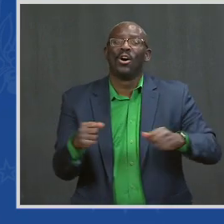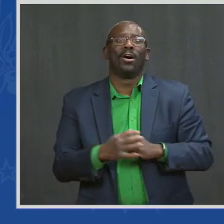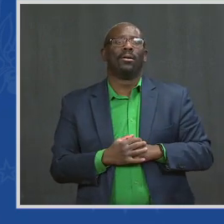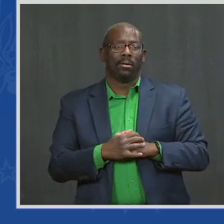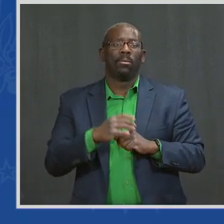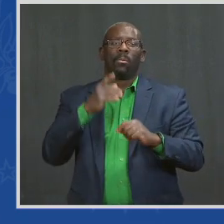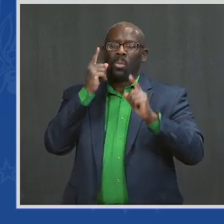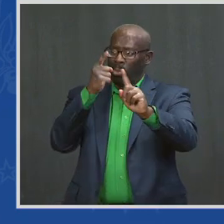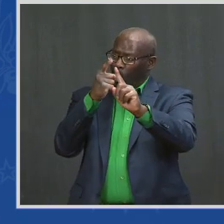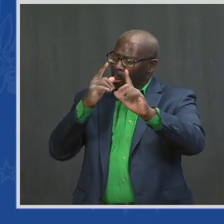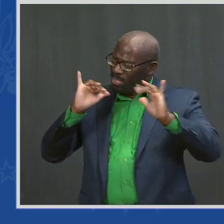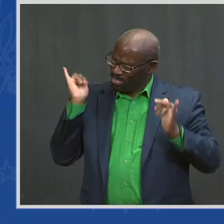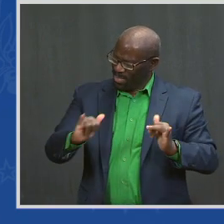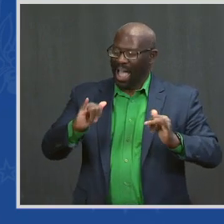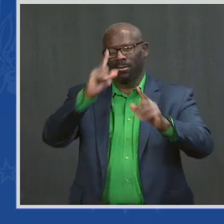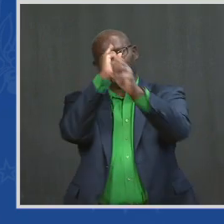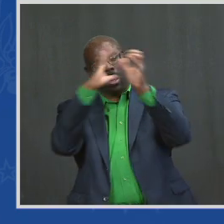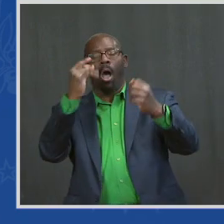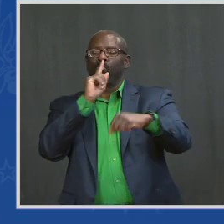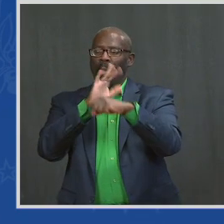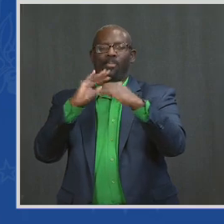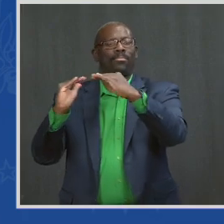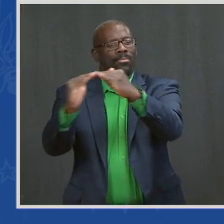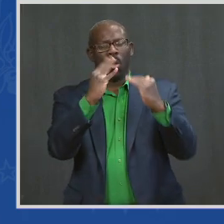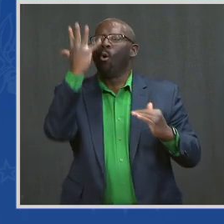to be fulfilled until we